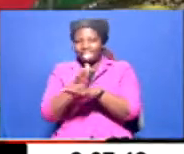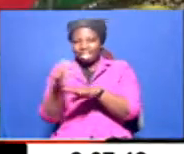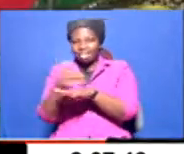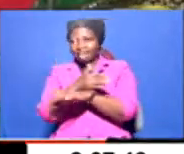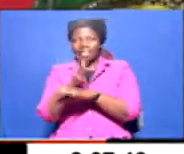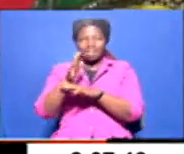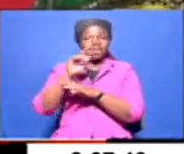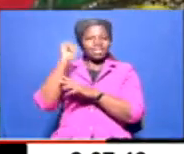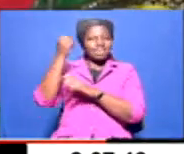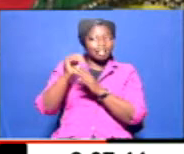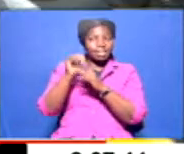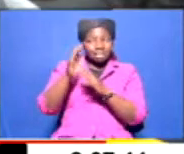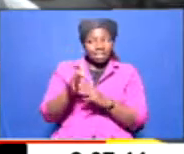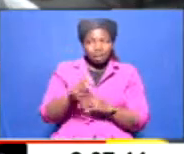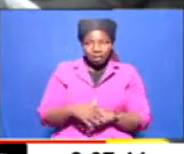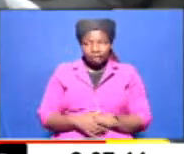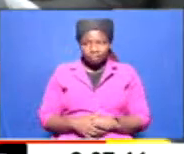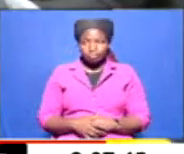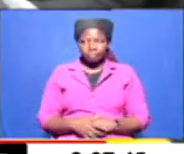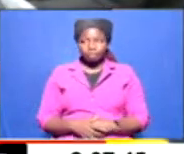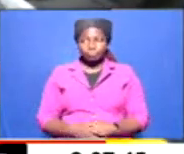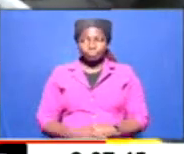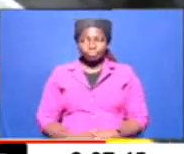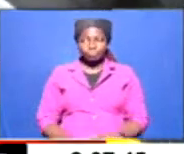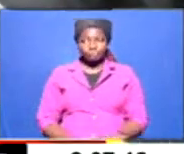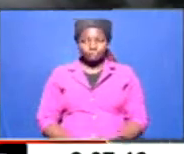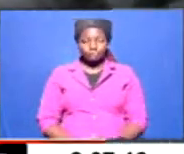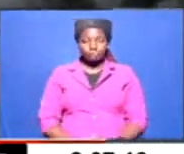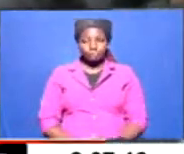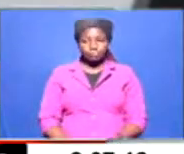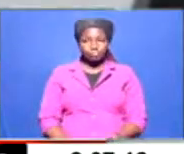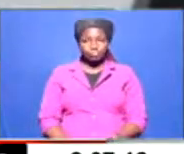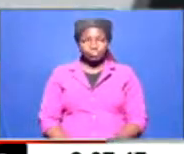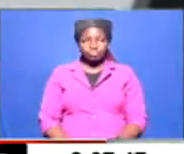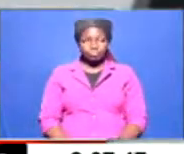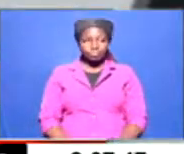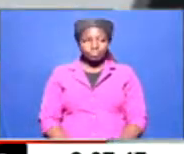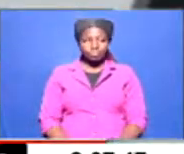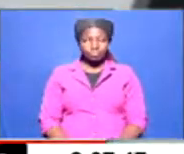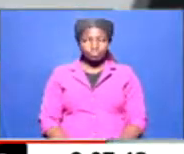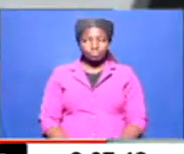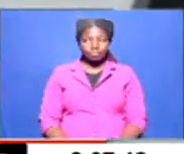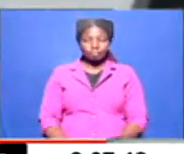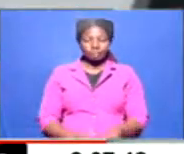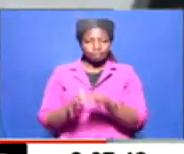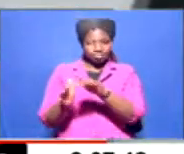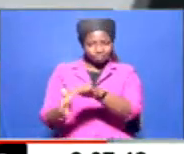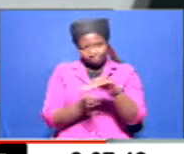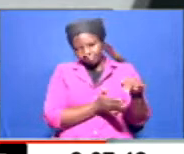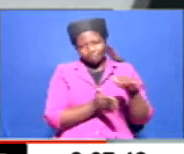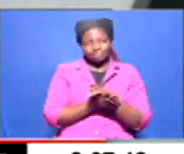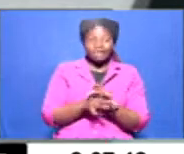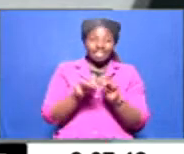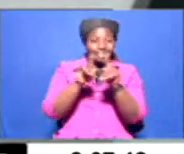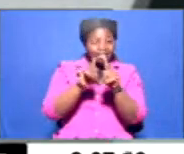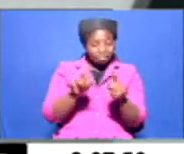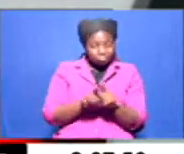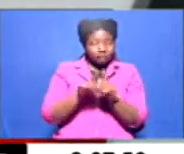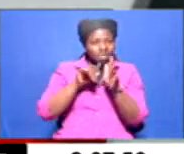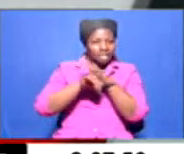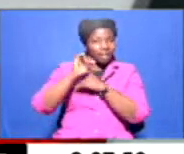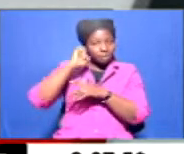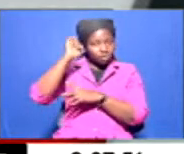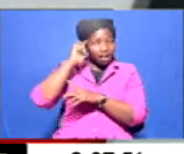possible. Irene Mchuma Udim, The Prime Edition. And still in politics, Azimio la